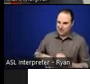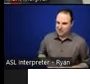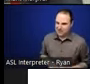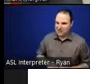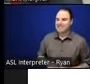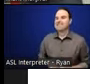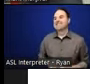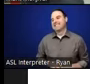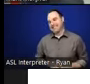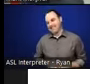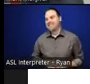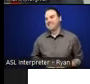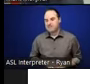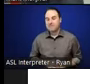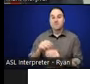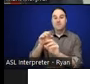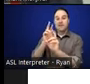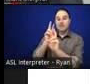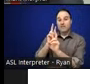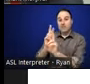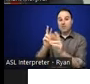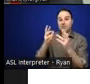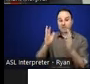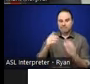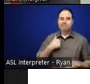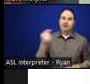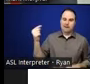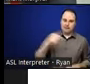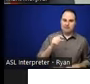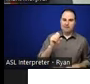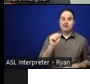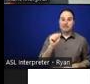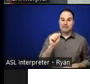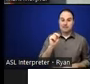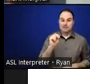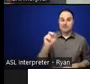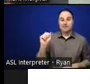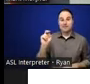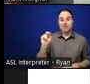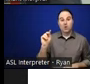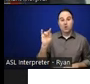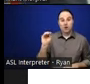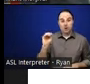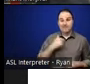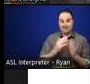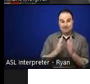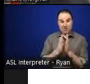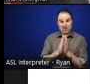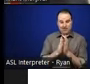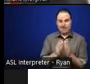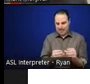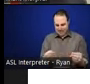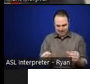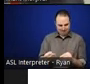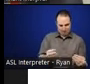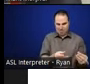coming back to the studio here in San Antonio and pulling the book apart and relaying it out. And I worked with the incredible